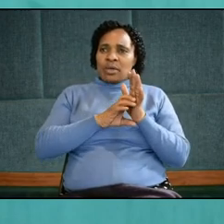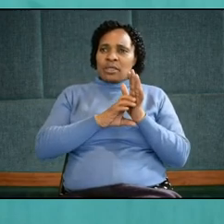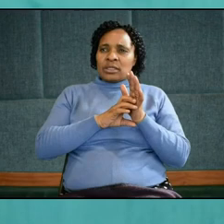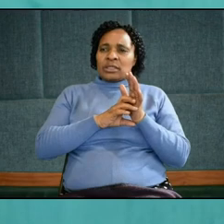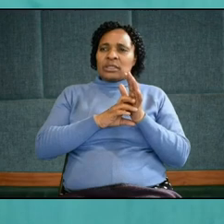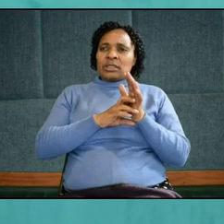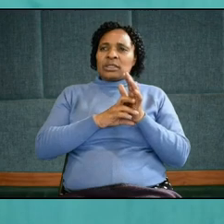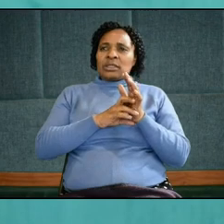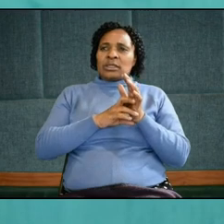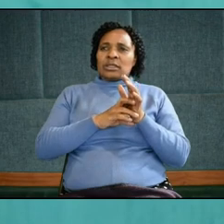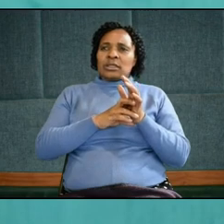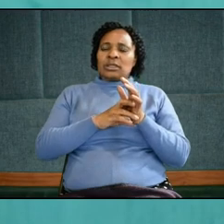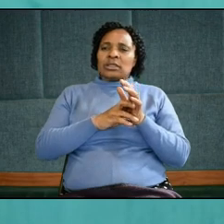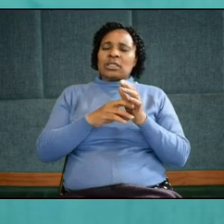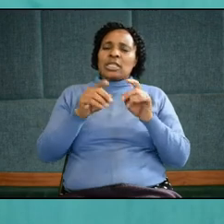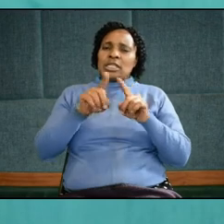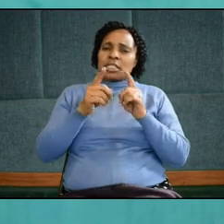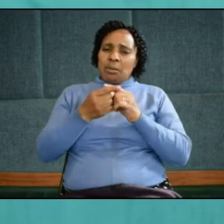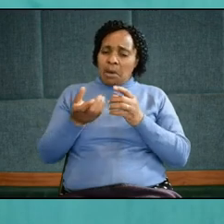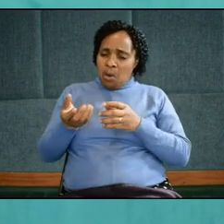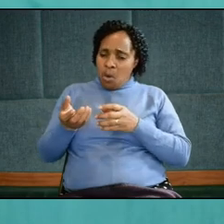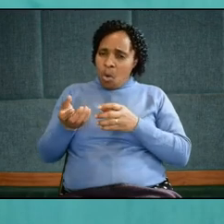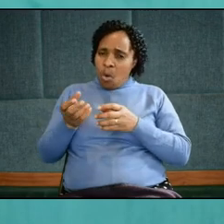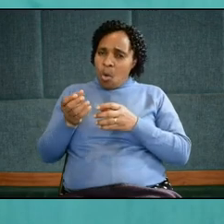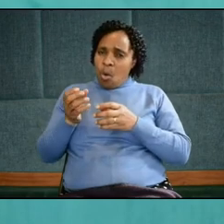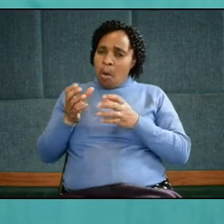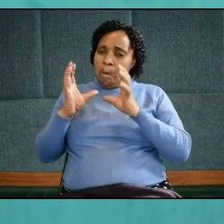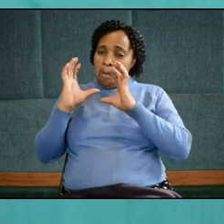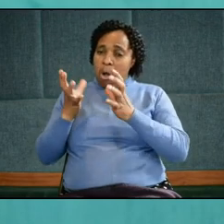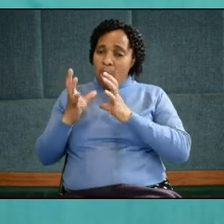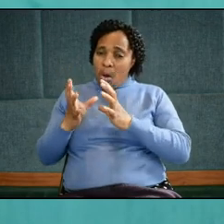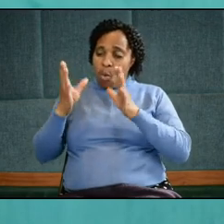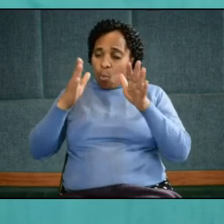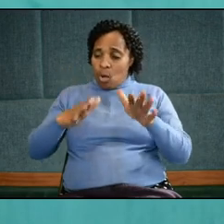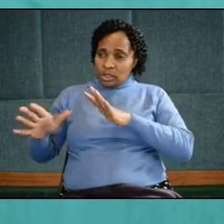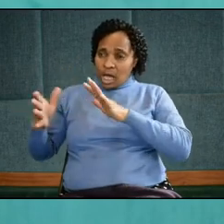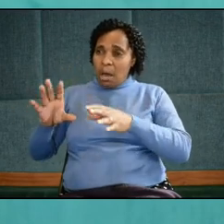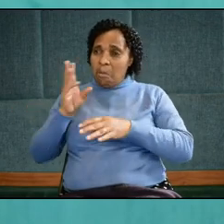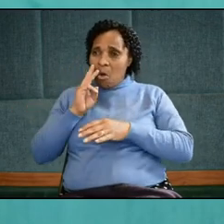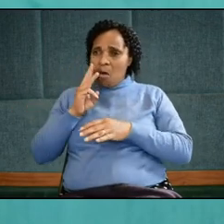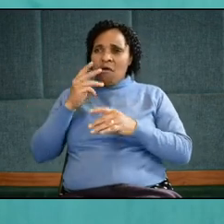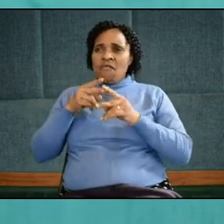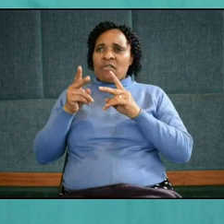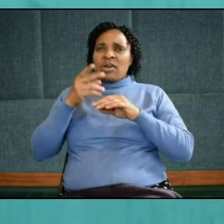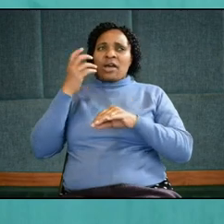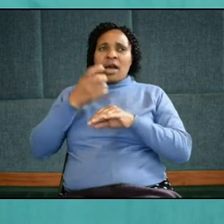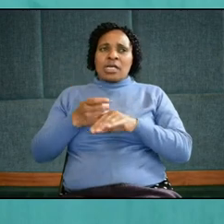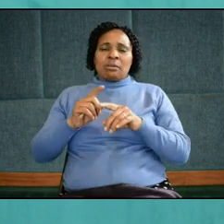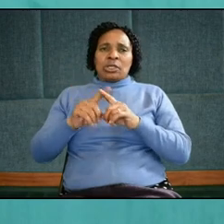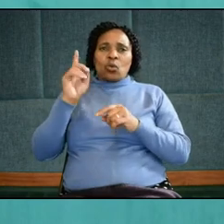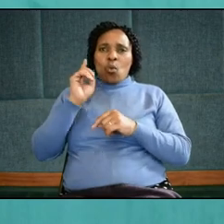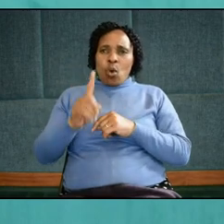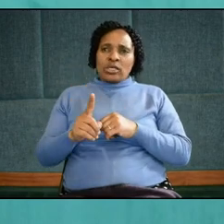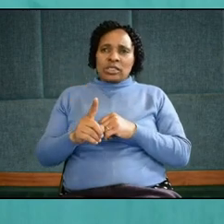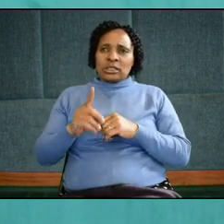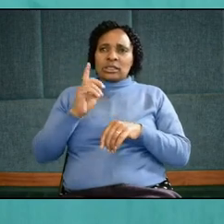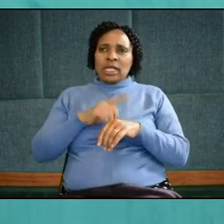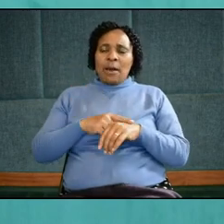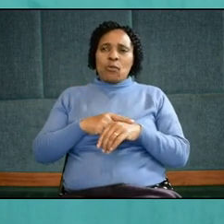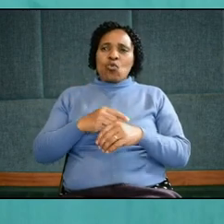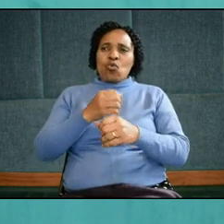them in that way, like a beach ball, keeping them under the water every single time, it's going to be very hard for you. But once you love